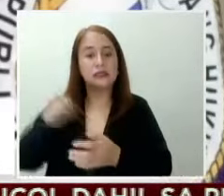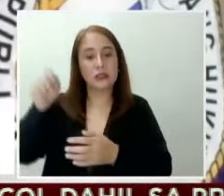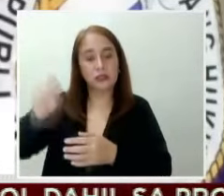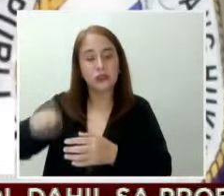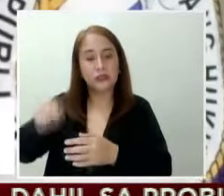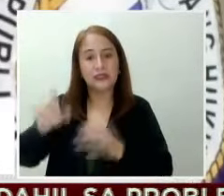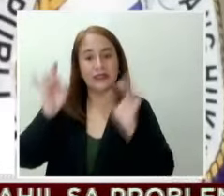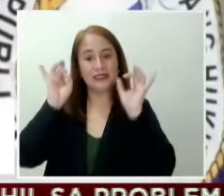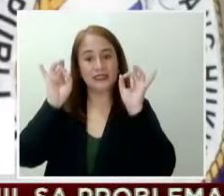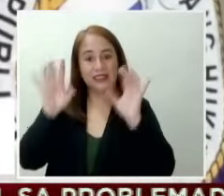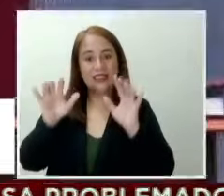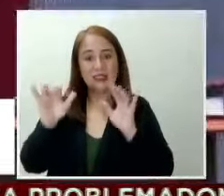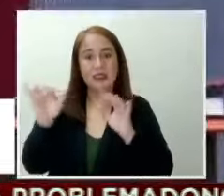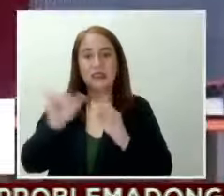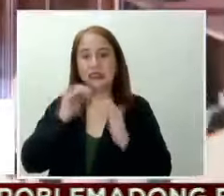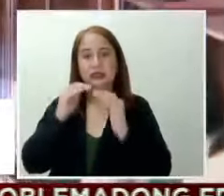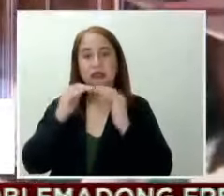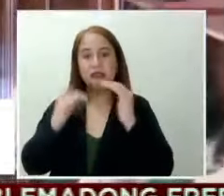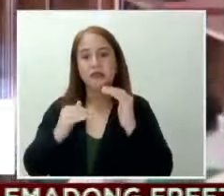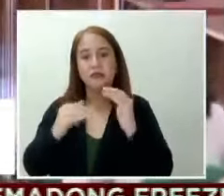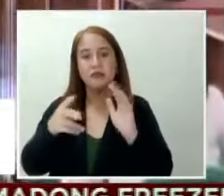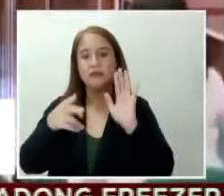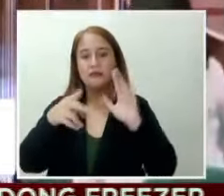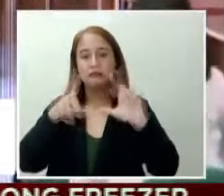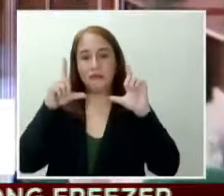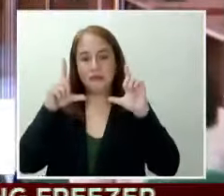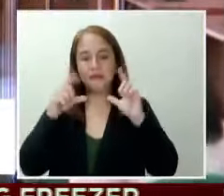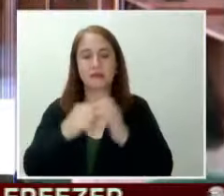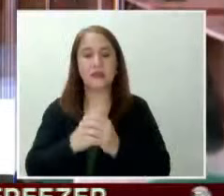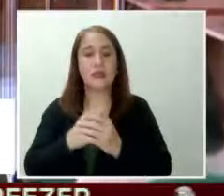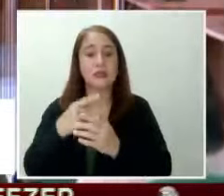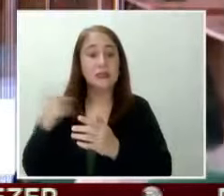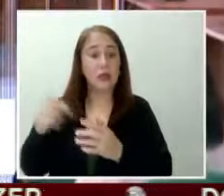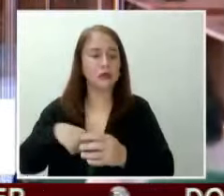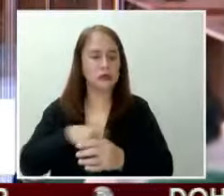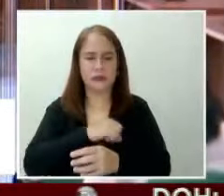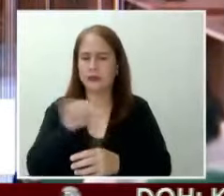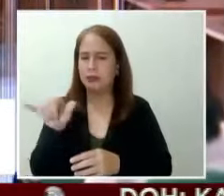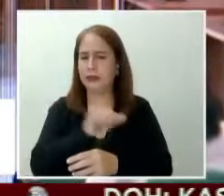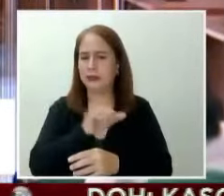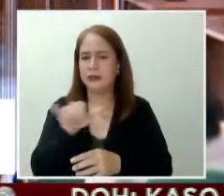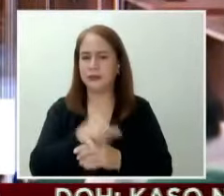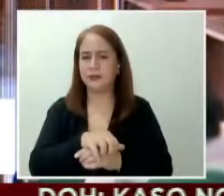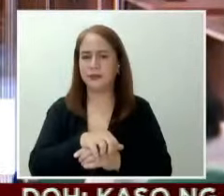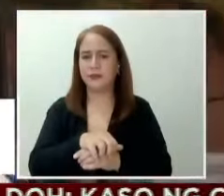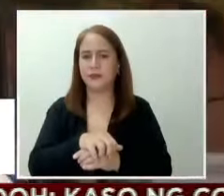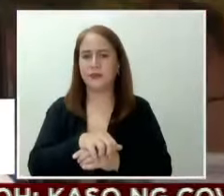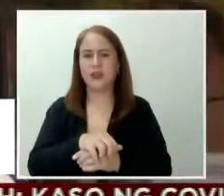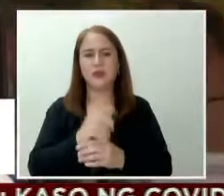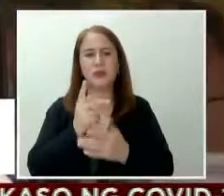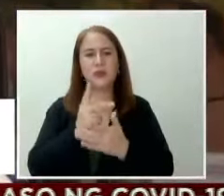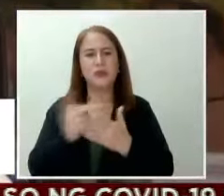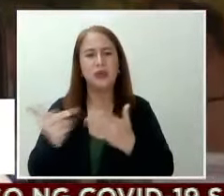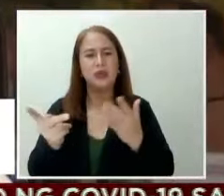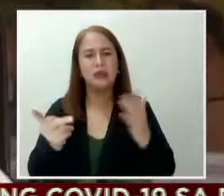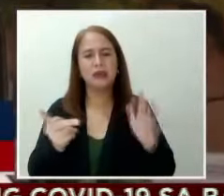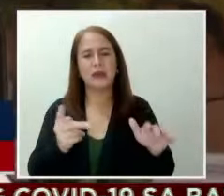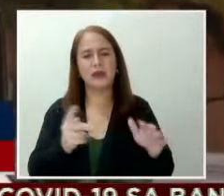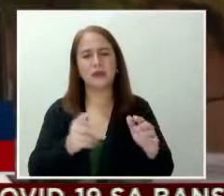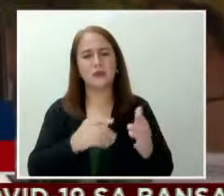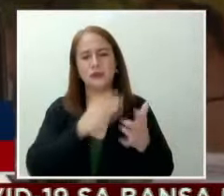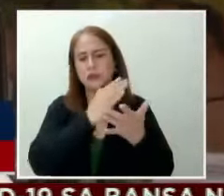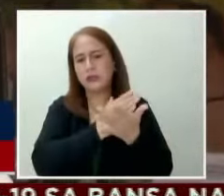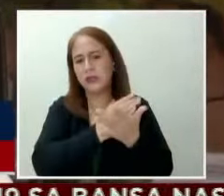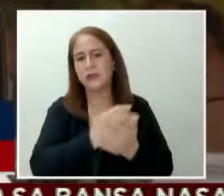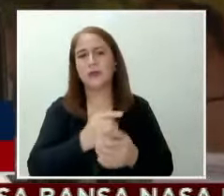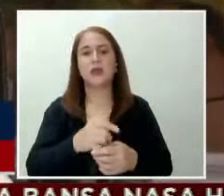and unfairly labeled. Ngayon, ang Senado naman. The failure to condemn, the failure to